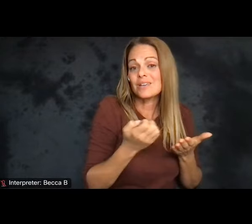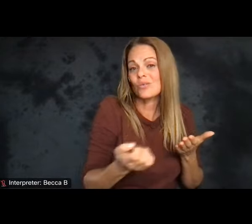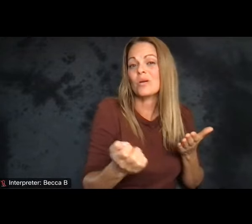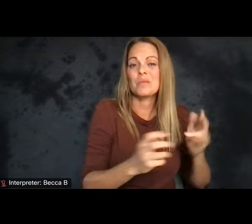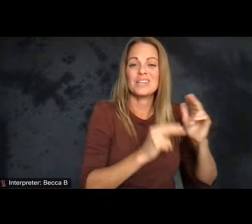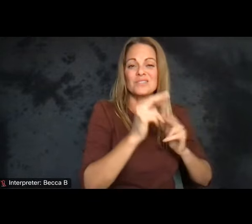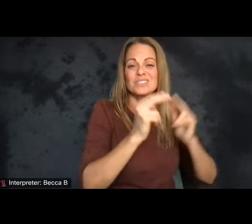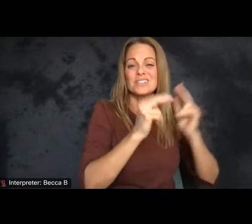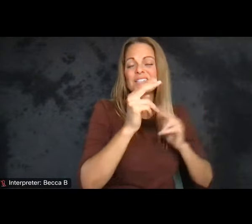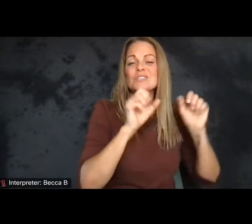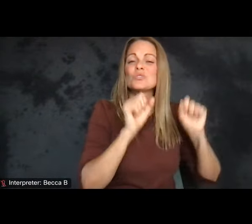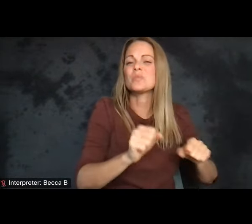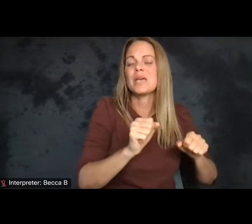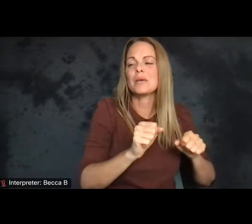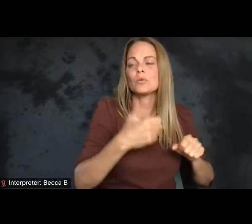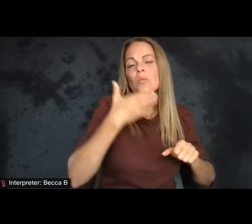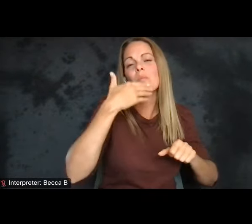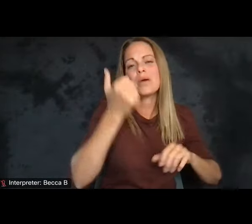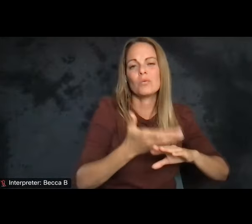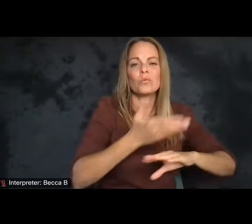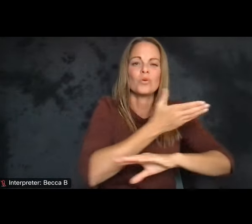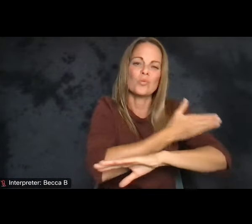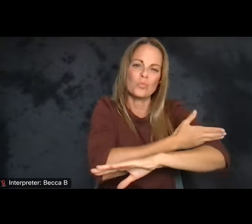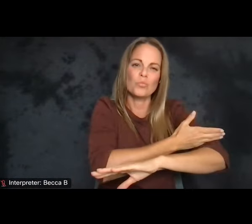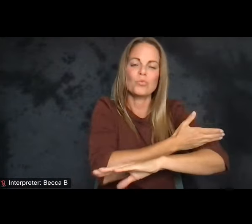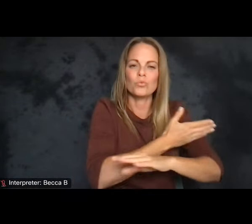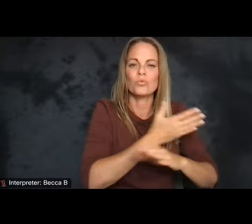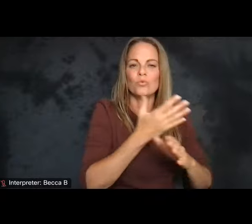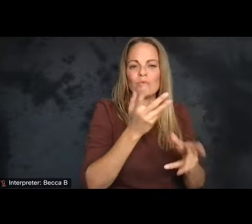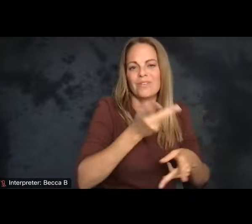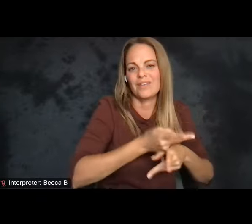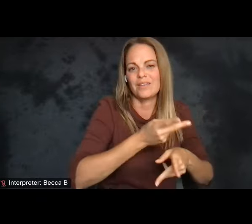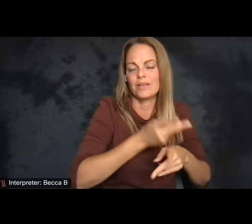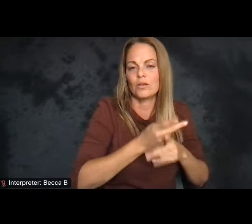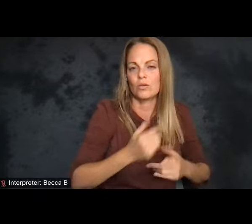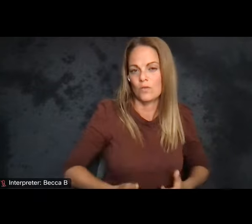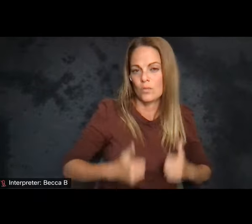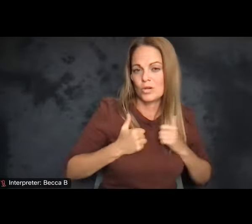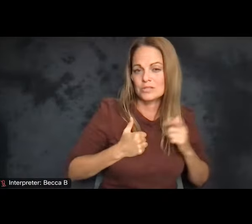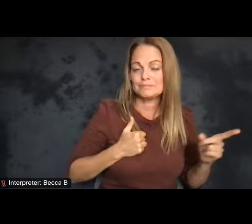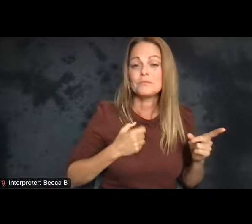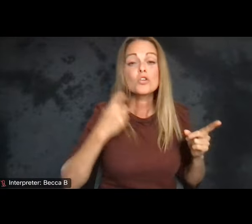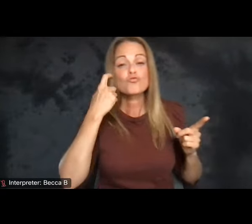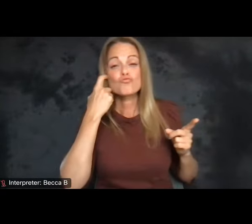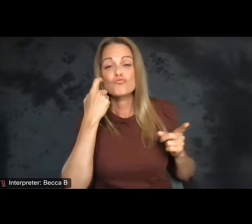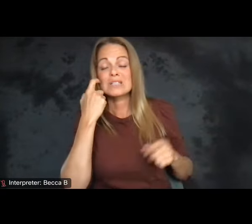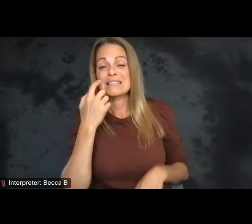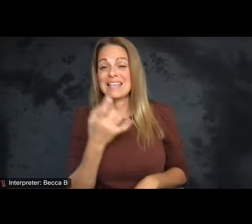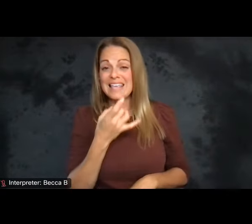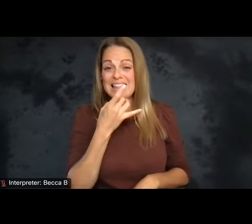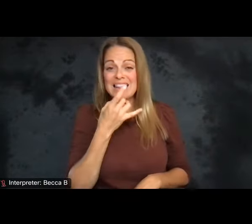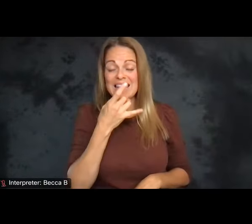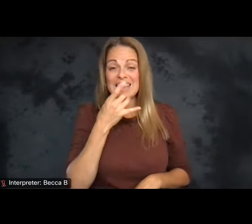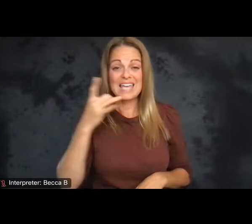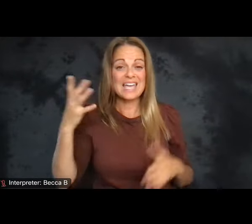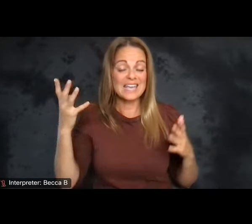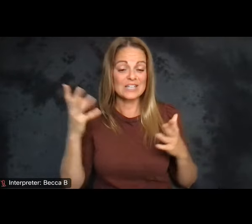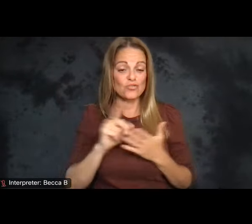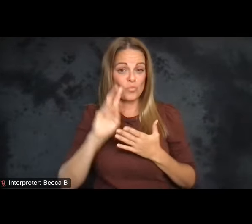better care for the residents there. We just finished a like project out at Dodge when I first assumed